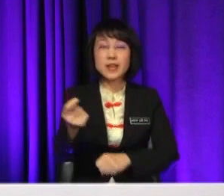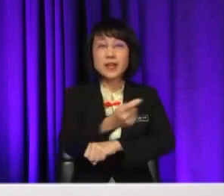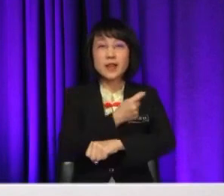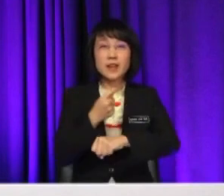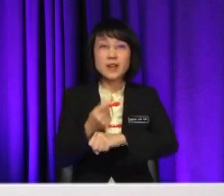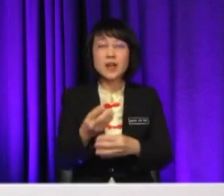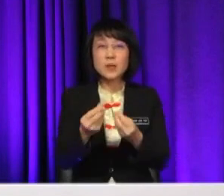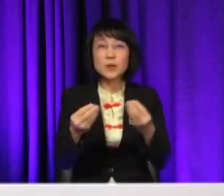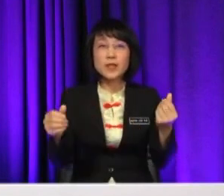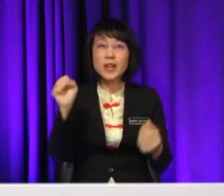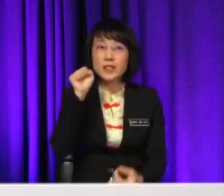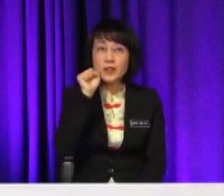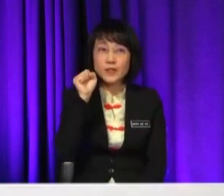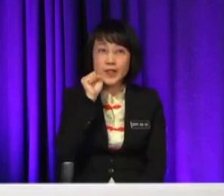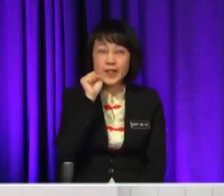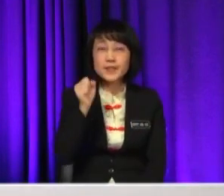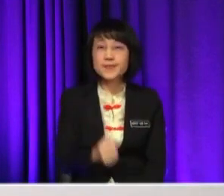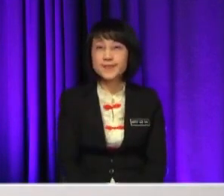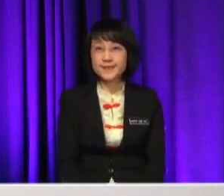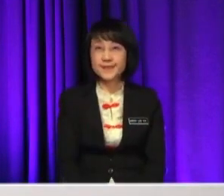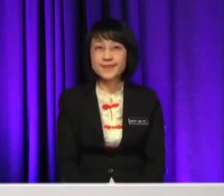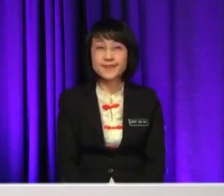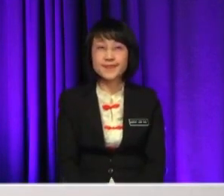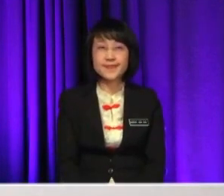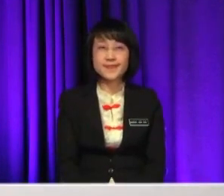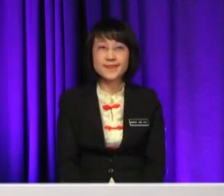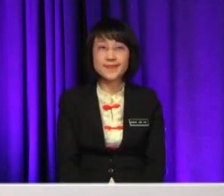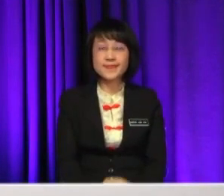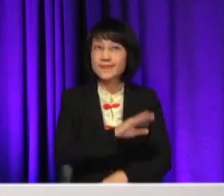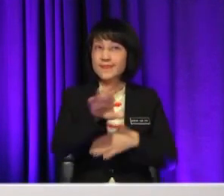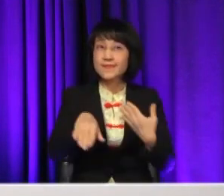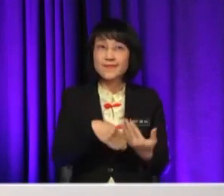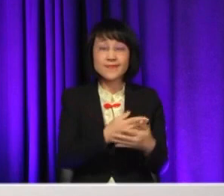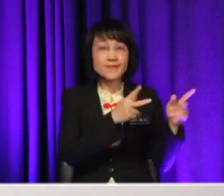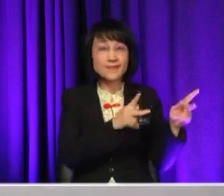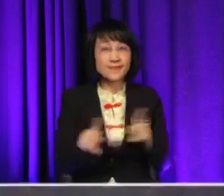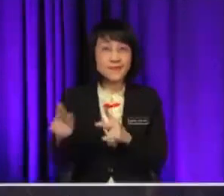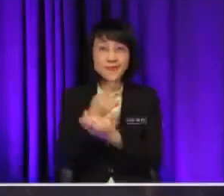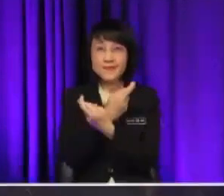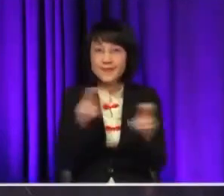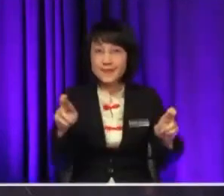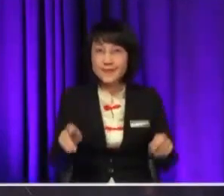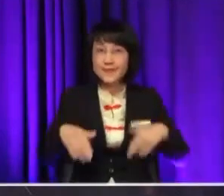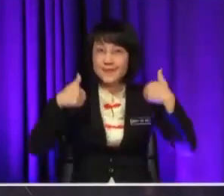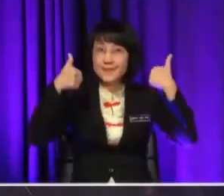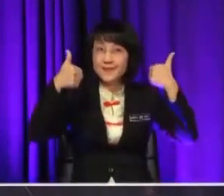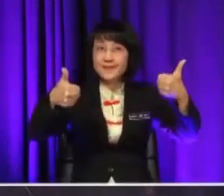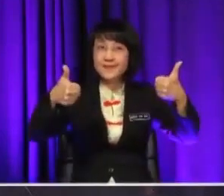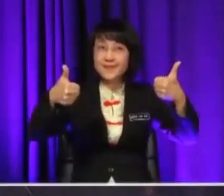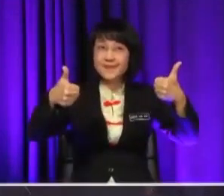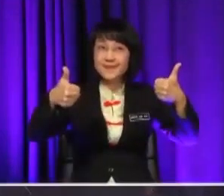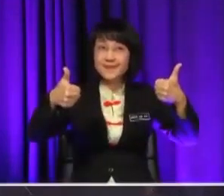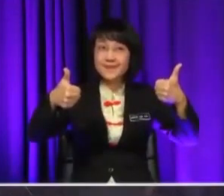Sophia. Hi. All right, are you all prepared and ready for our lesson today? Give me a thumbs up if you